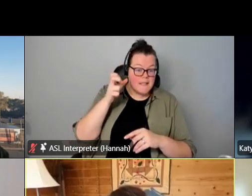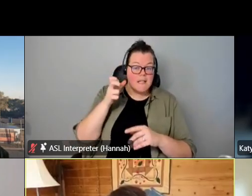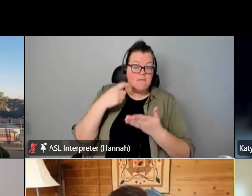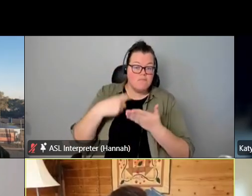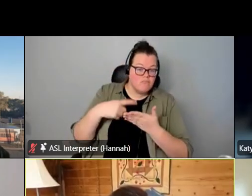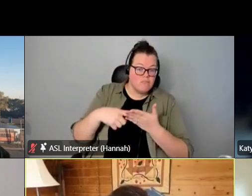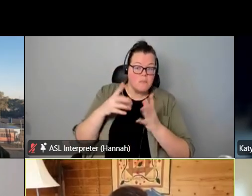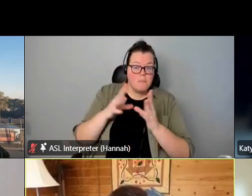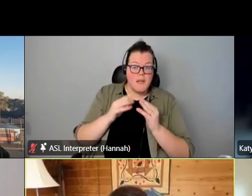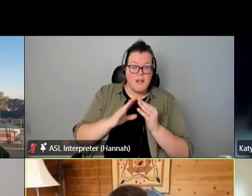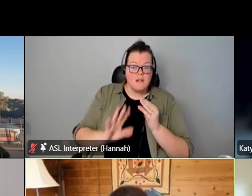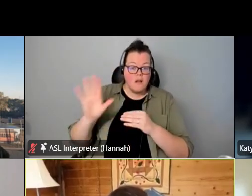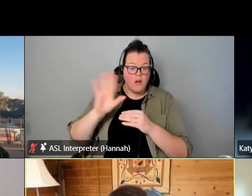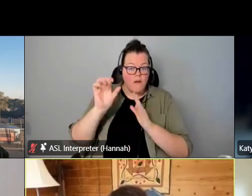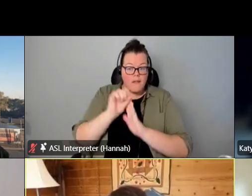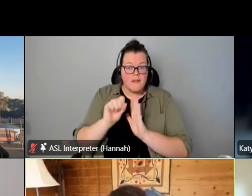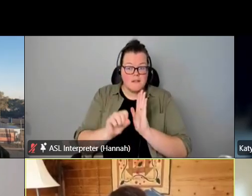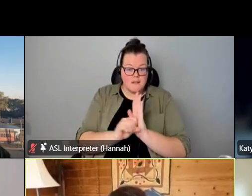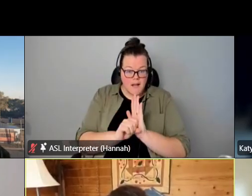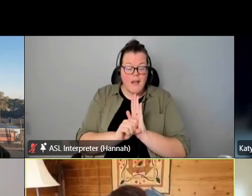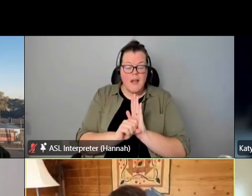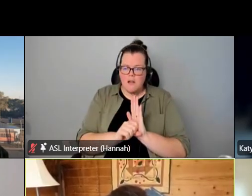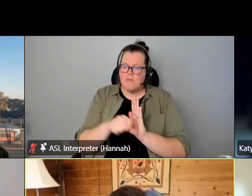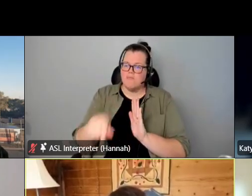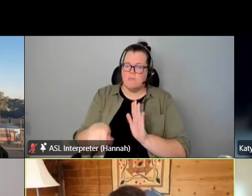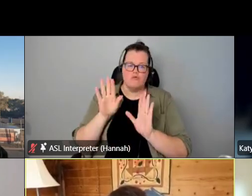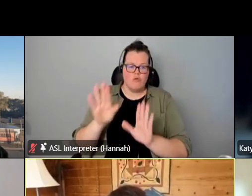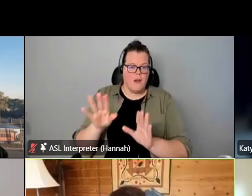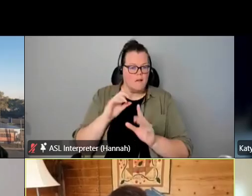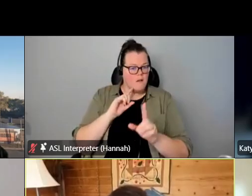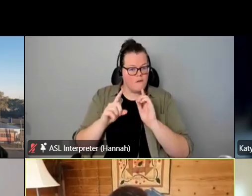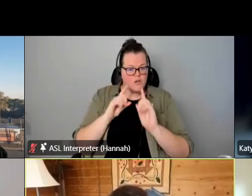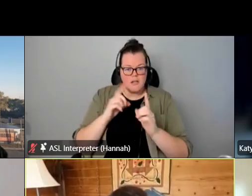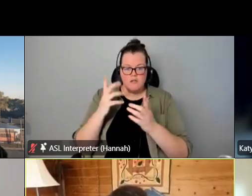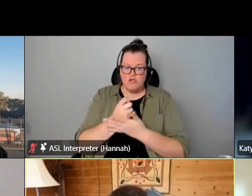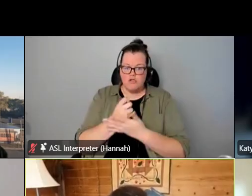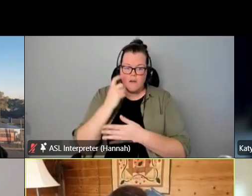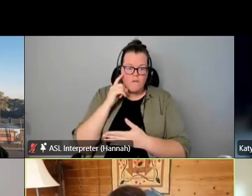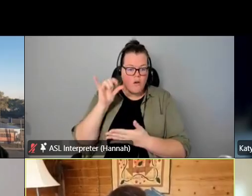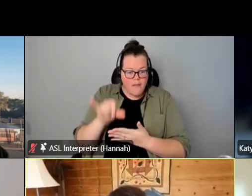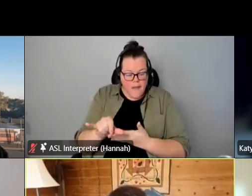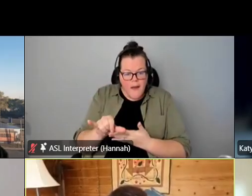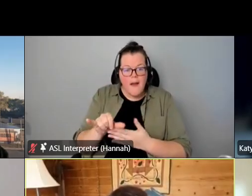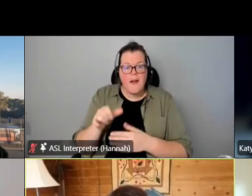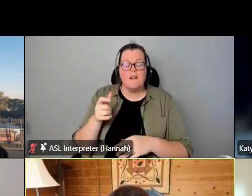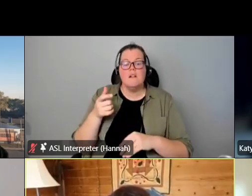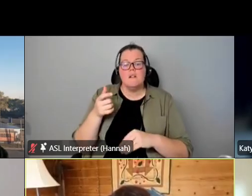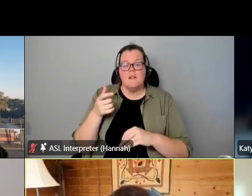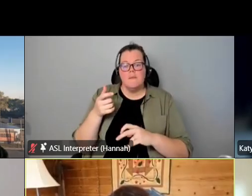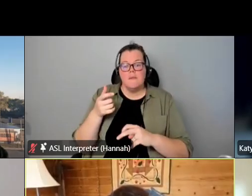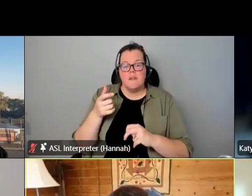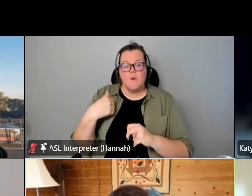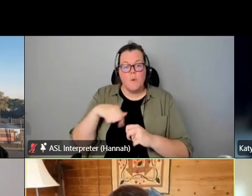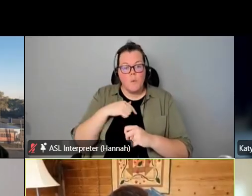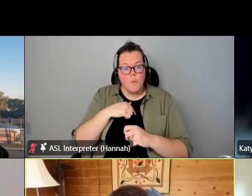state, this would be great conversations for that. Or maybe, we've